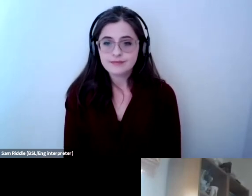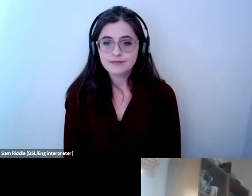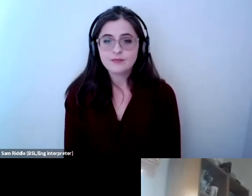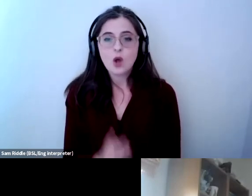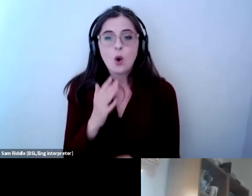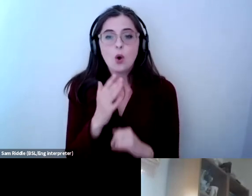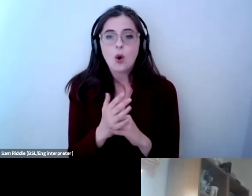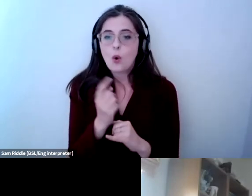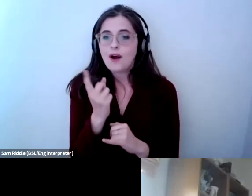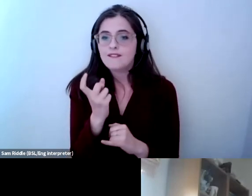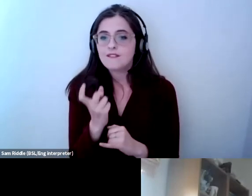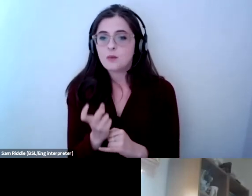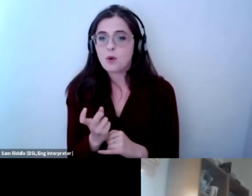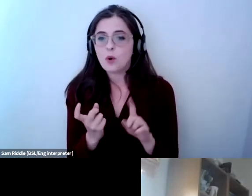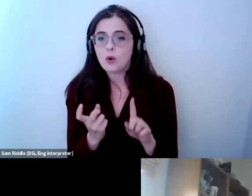final,